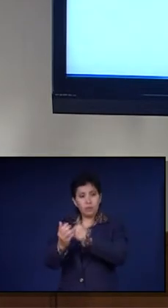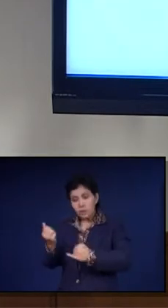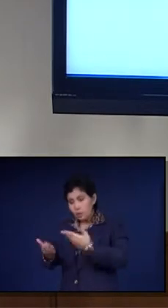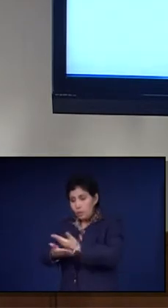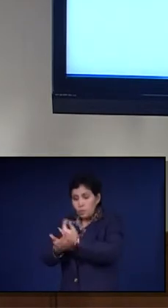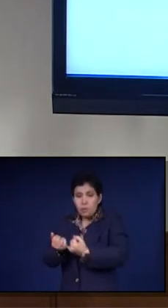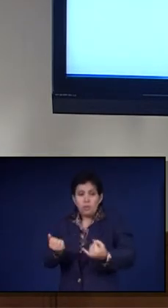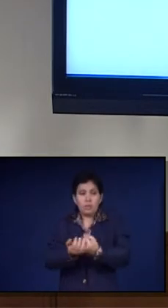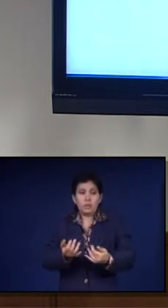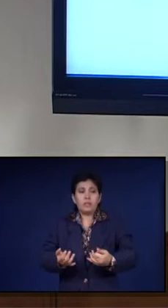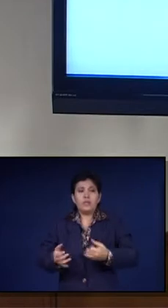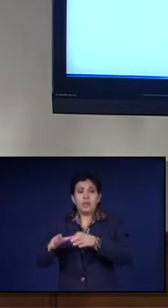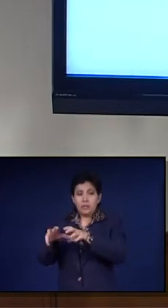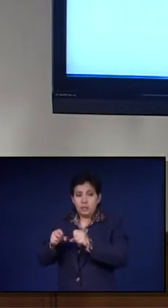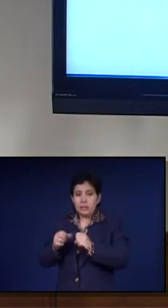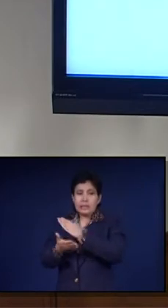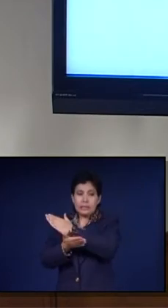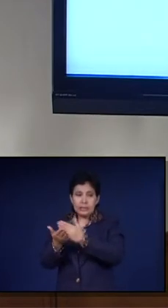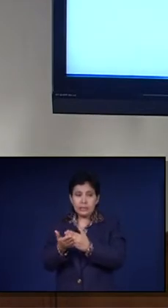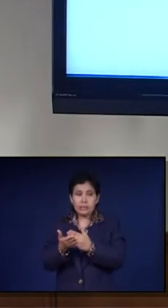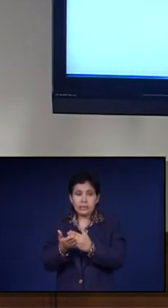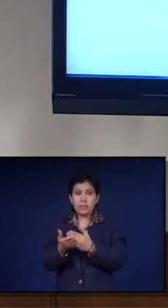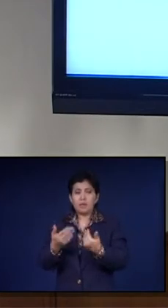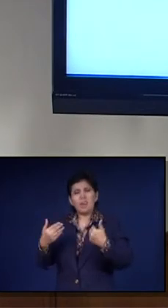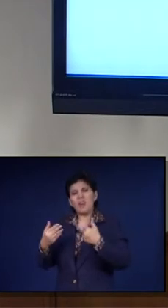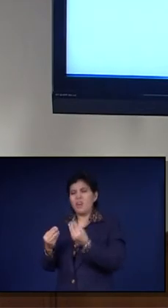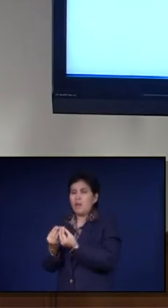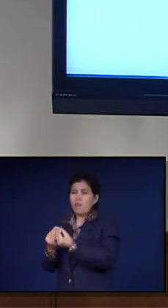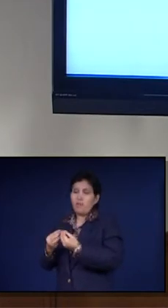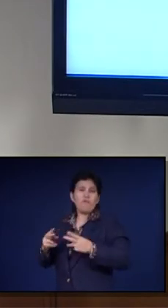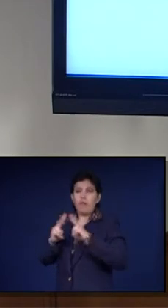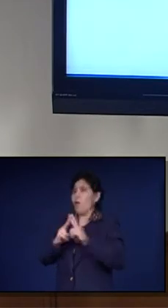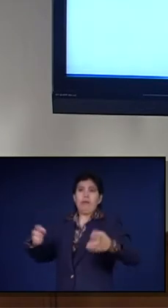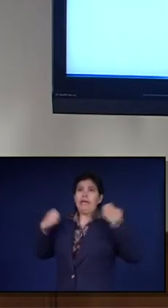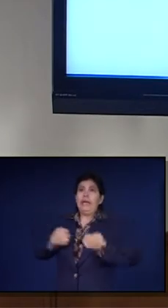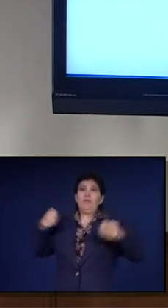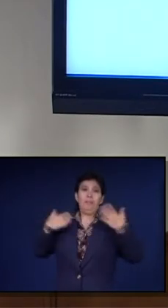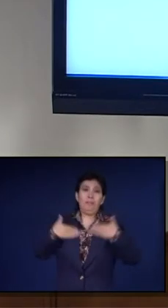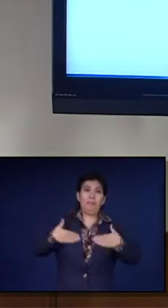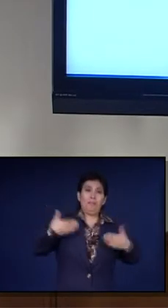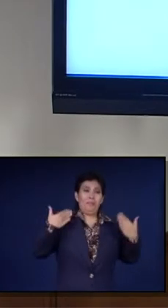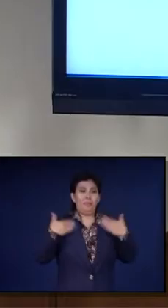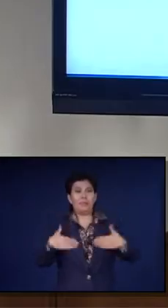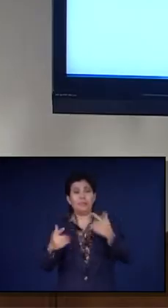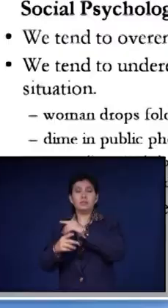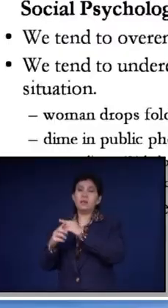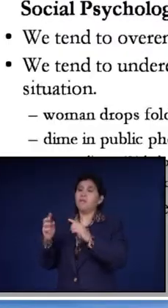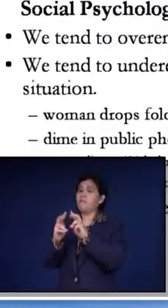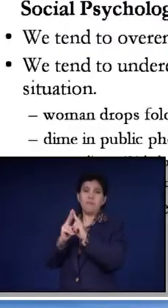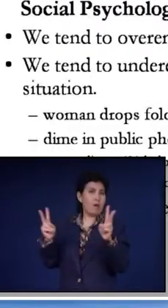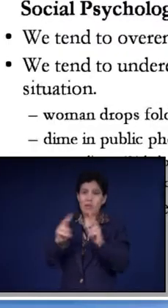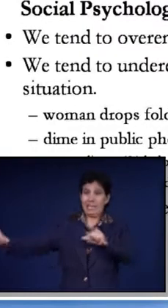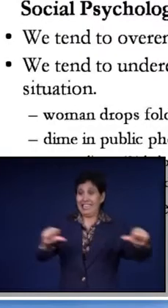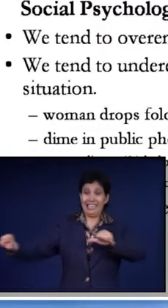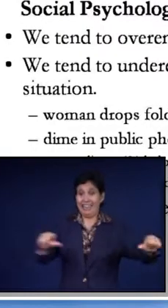they act differently. Some they tend to be extra happy, some they tend to be reserved, and some they tend to be aggressive,